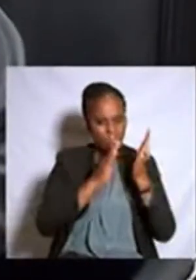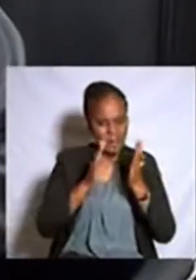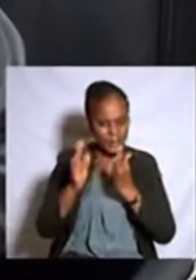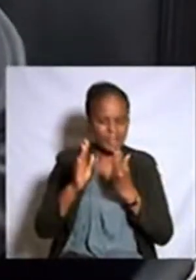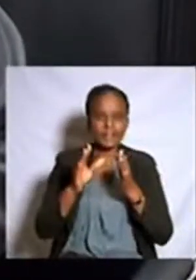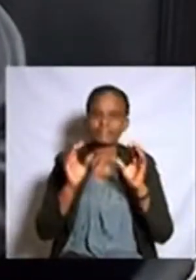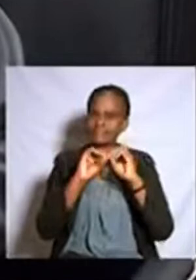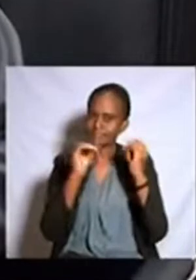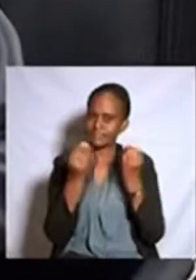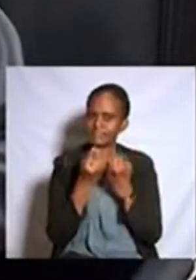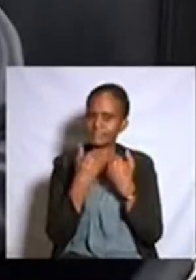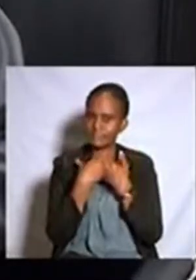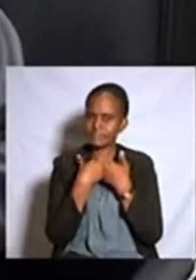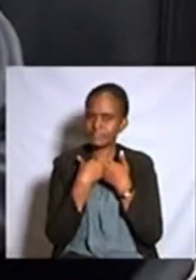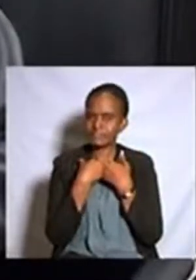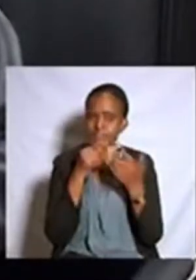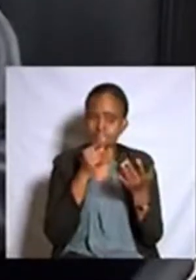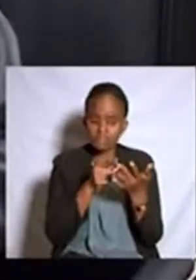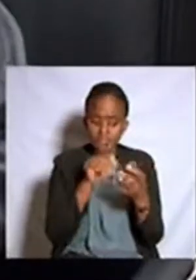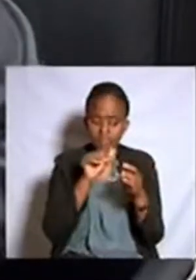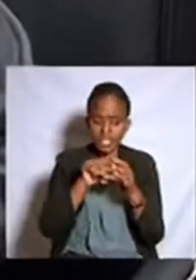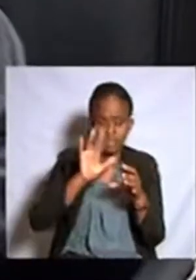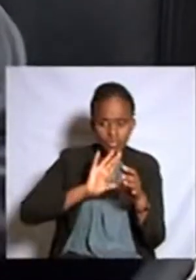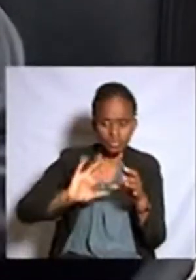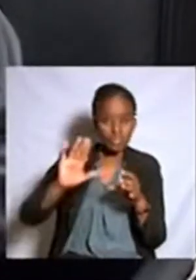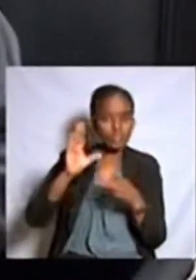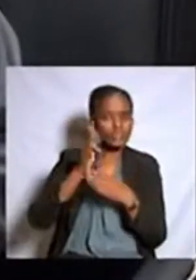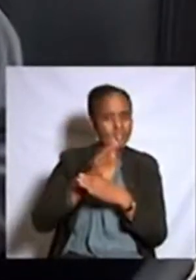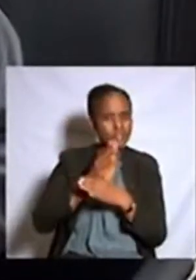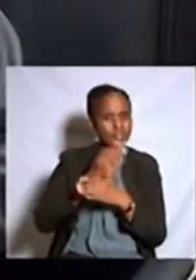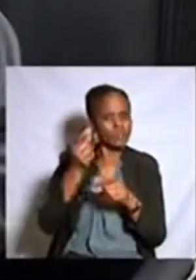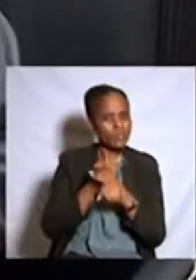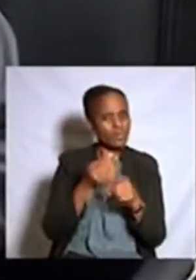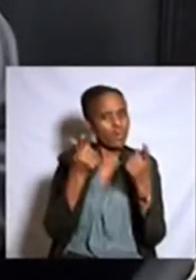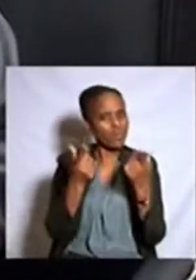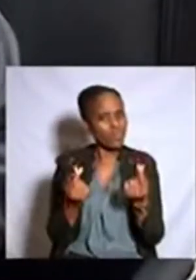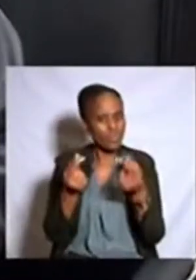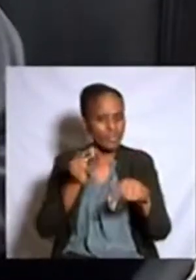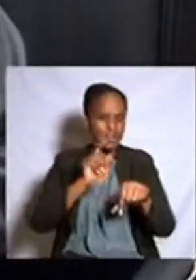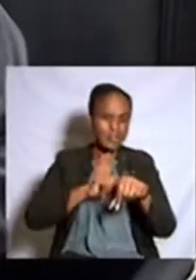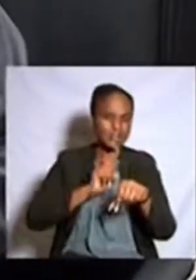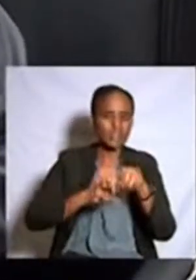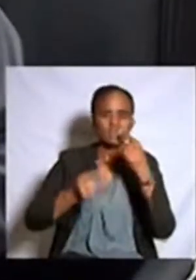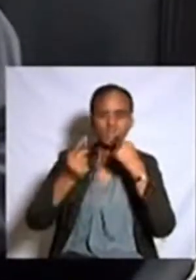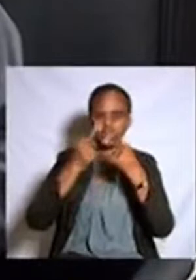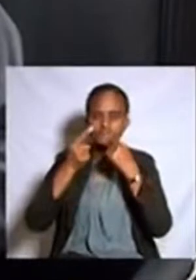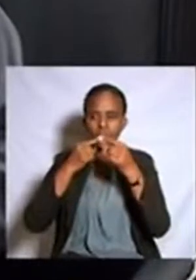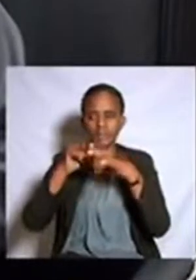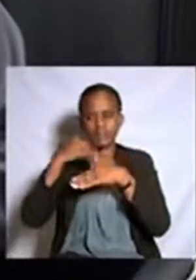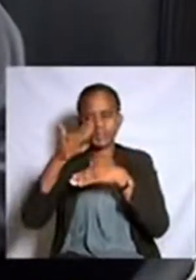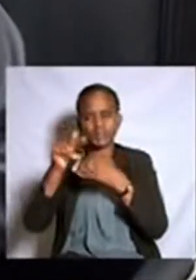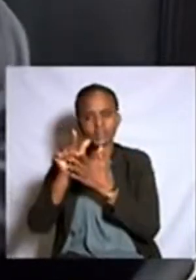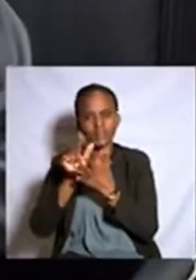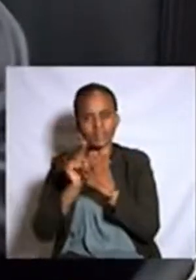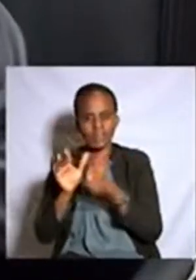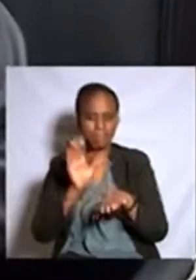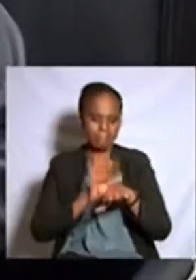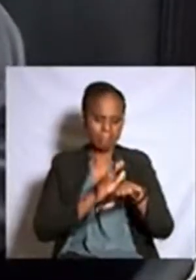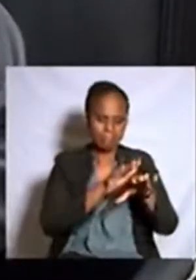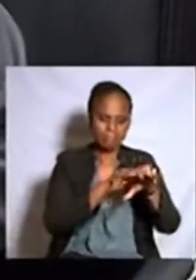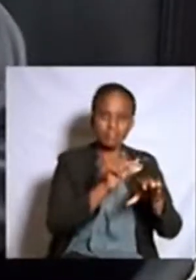given that this is part of your core business. So from time to time you will have to be engaging external counsel to chase after this.